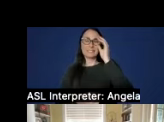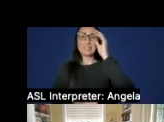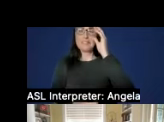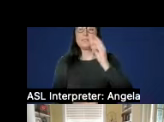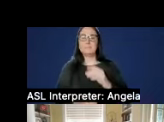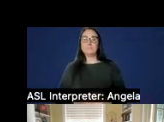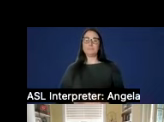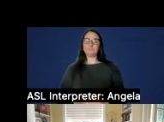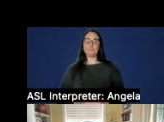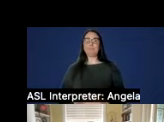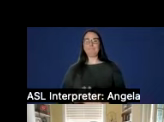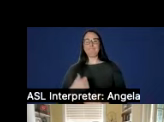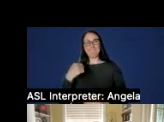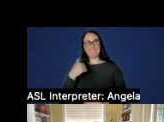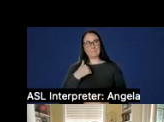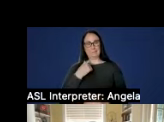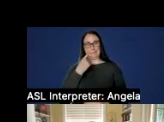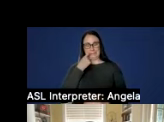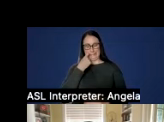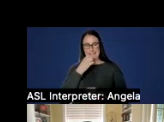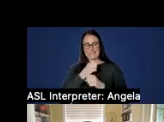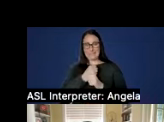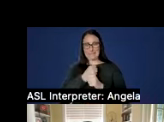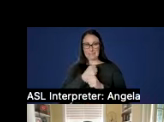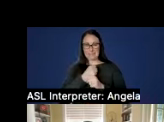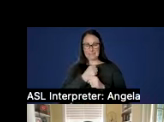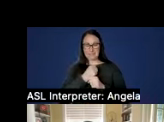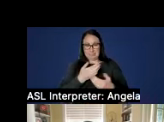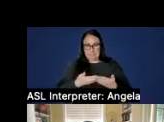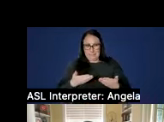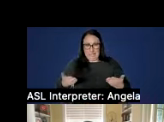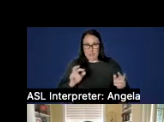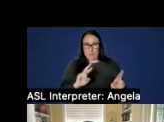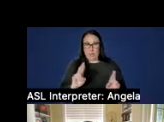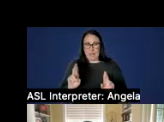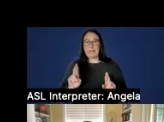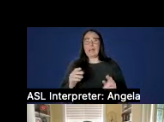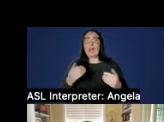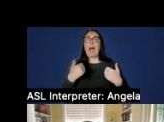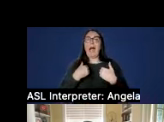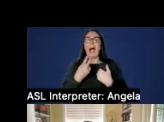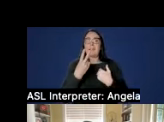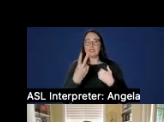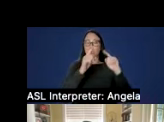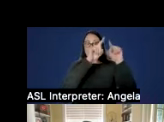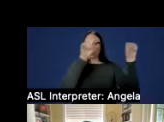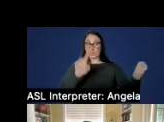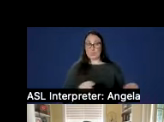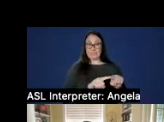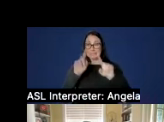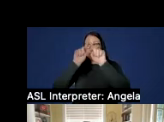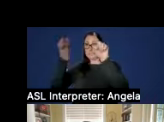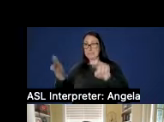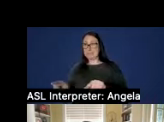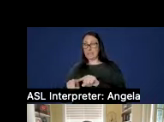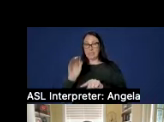I am just getting my materials ready. I do have two screens, so if it looks like I'm not looking at if I'm not